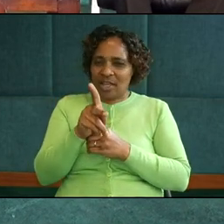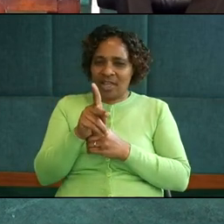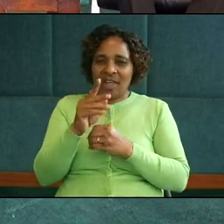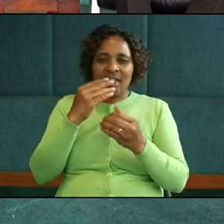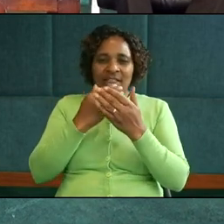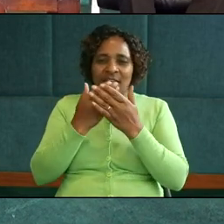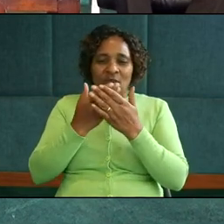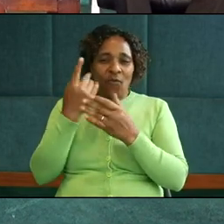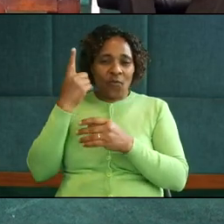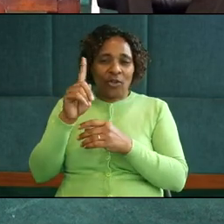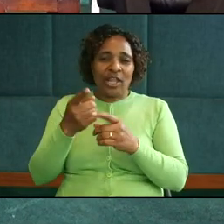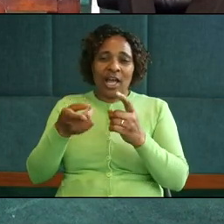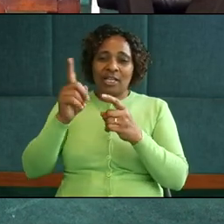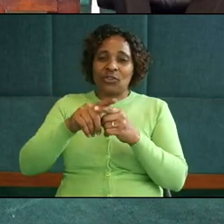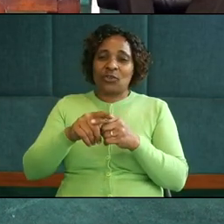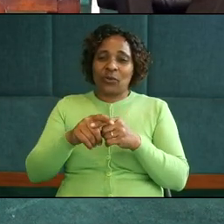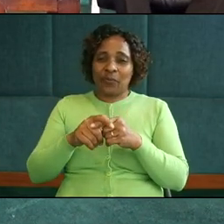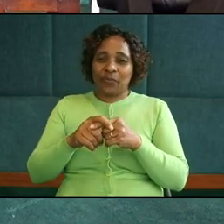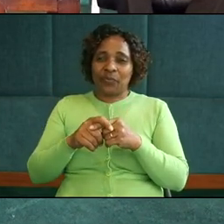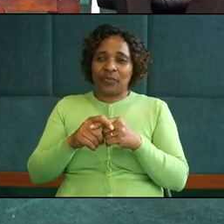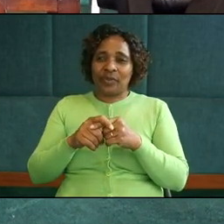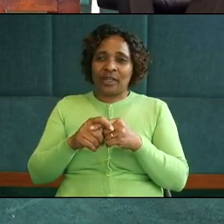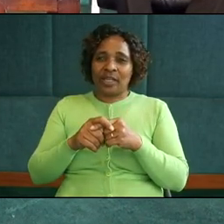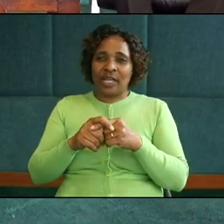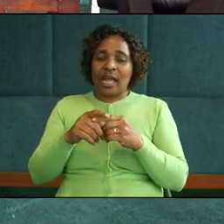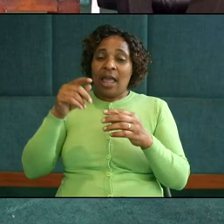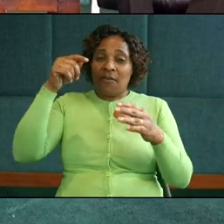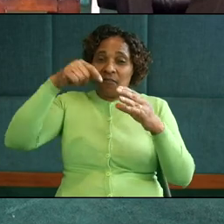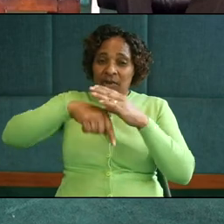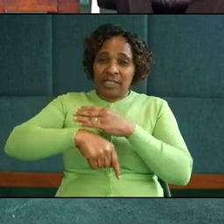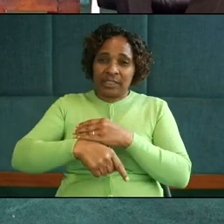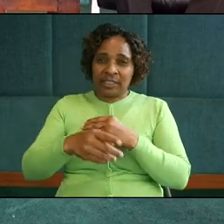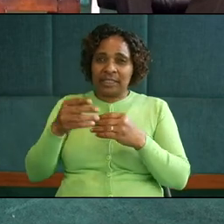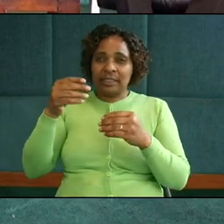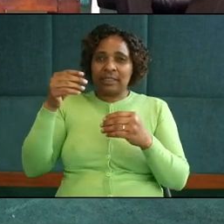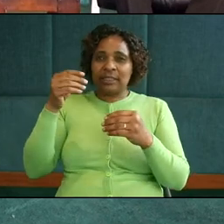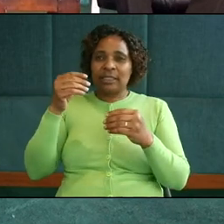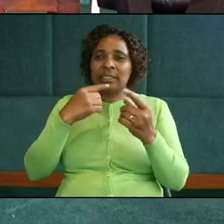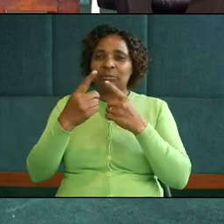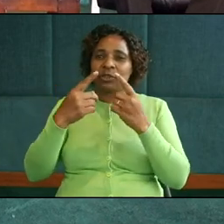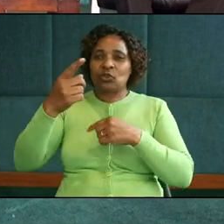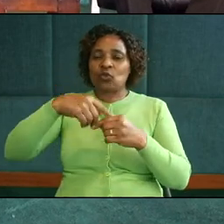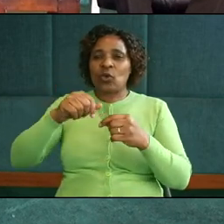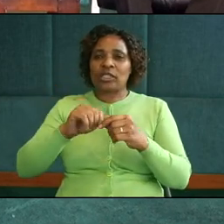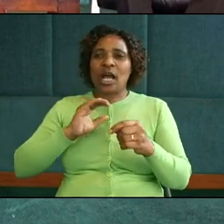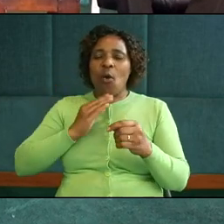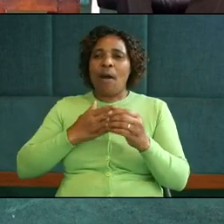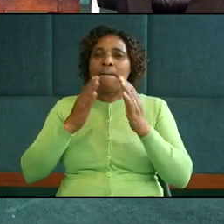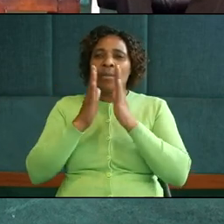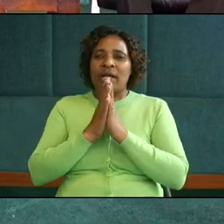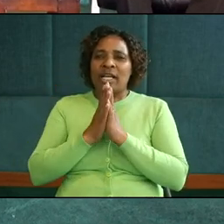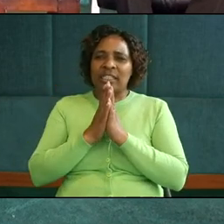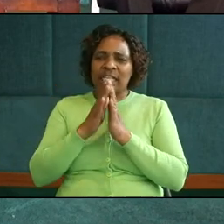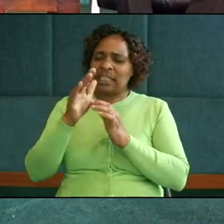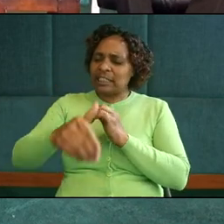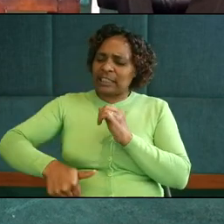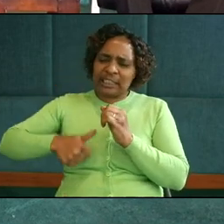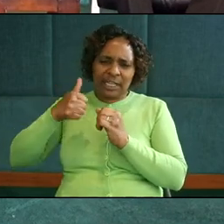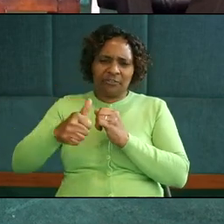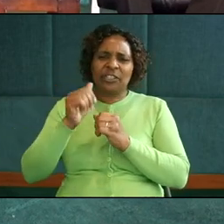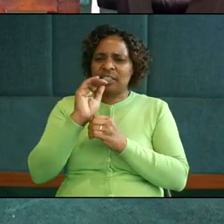you for that addition, and that's totally true. Go ahead with the Father Insight. Our Father Insight speaks to us that our prayers are not to be a selfish